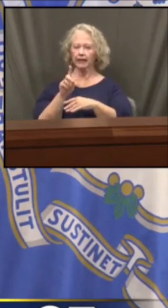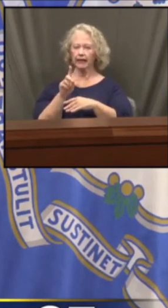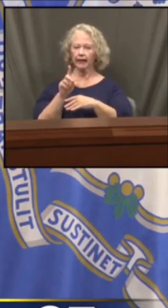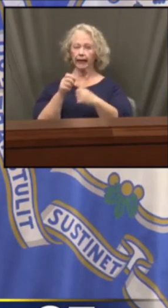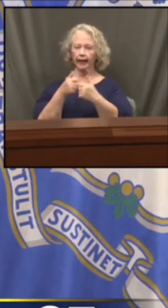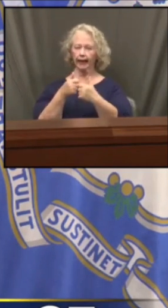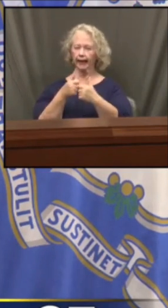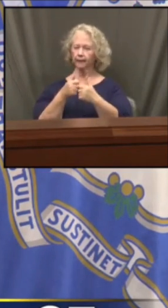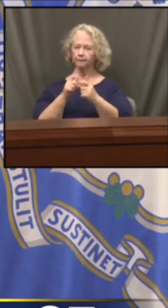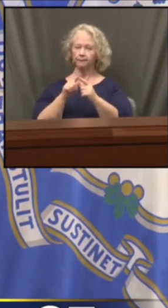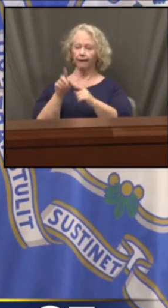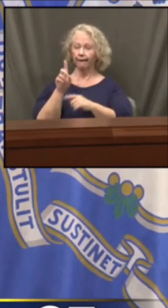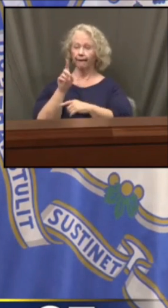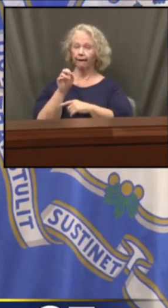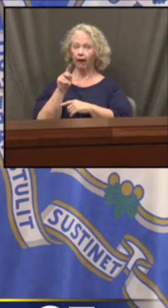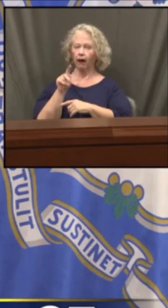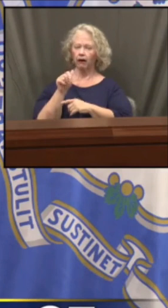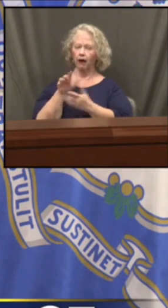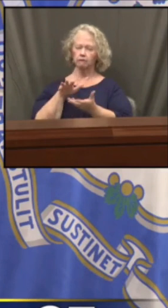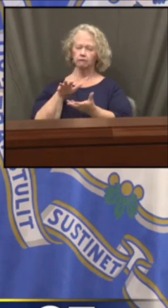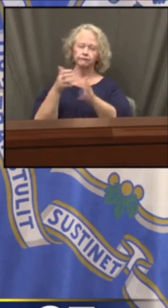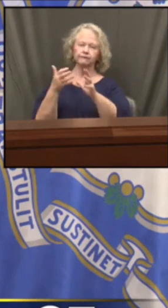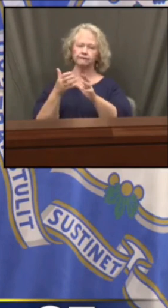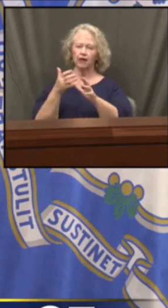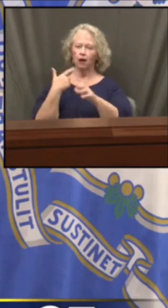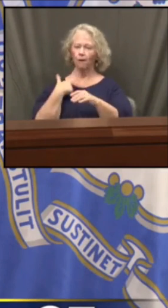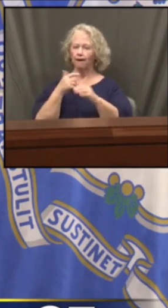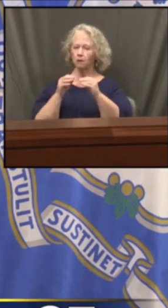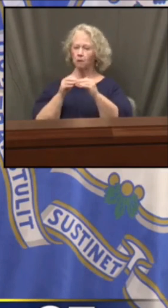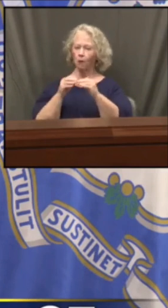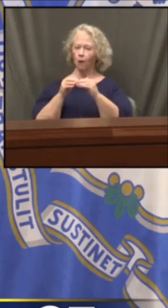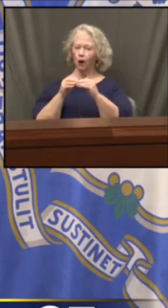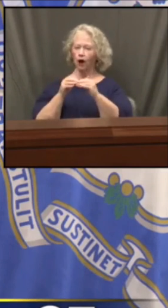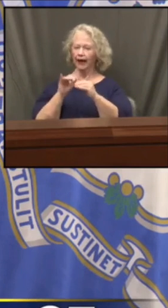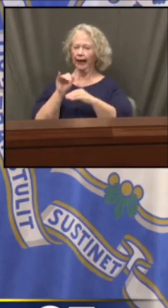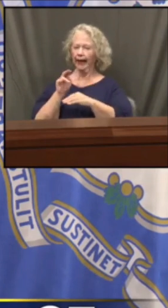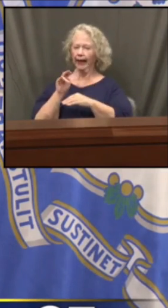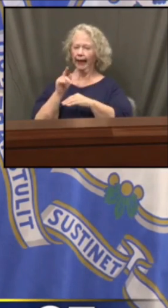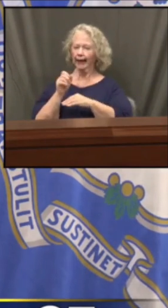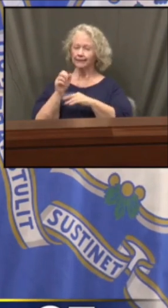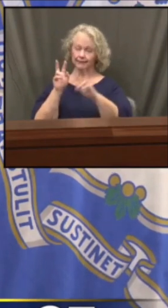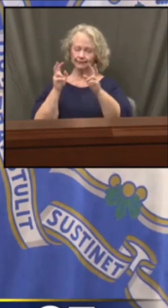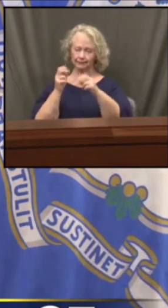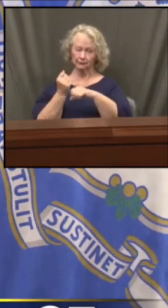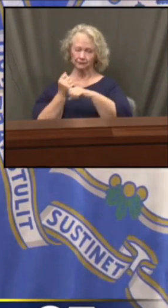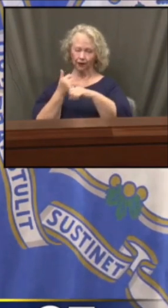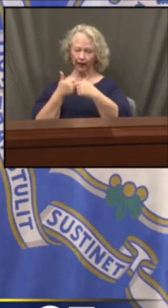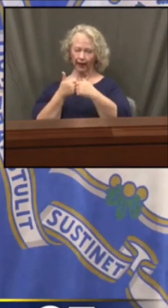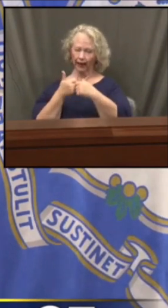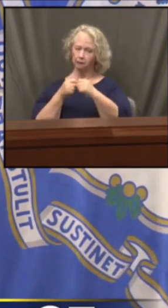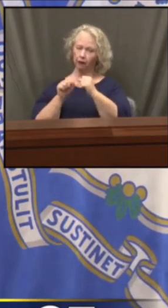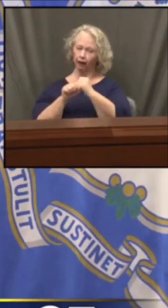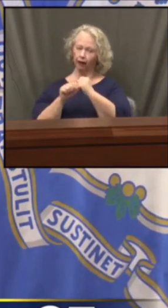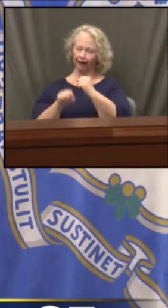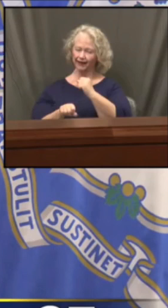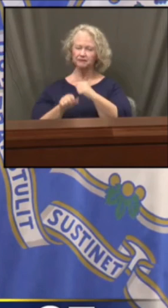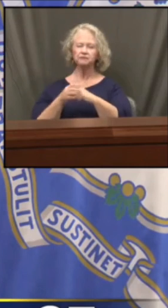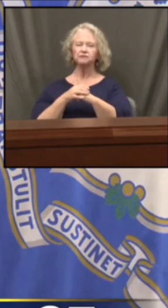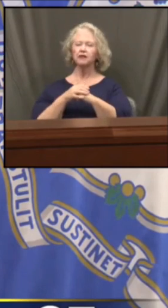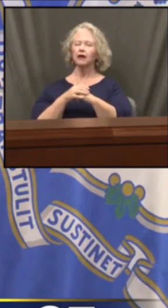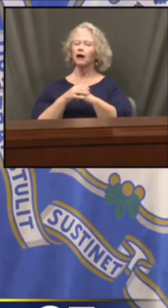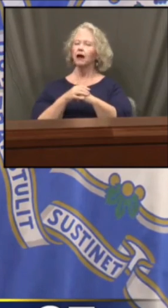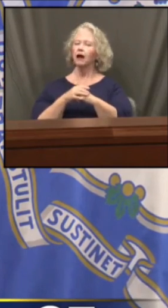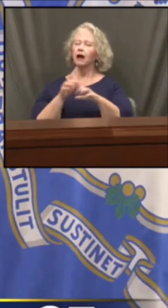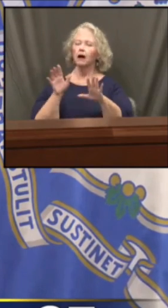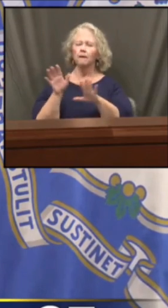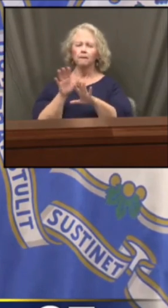curve. We have some extra innings to go through. But before you say, oh my God, here we go again, I want you to know we are in so